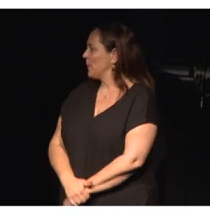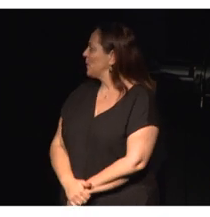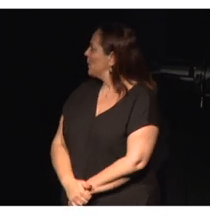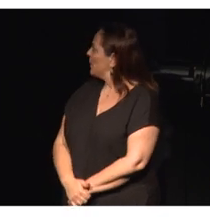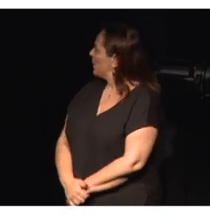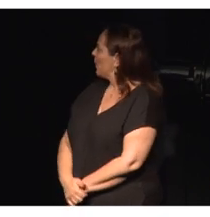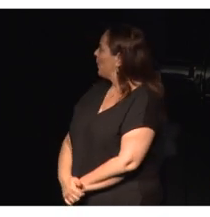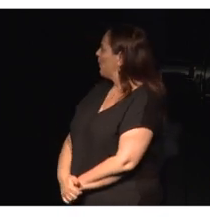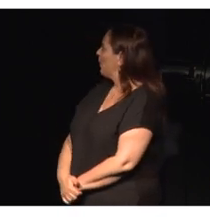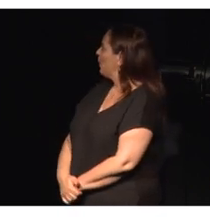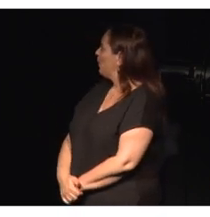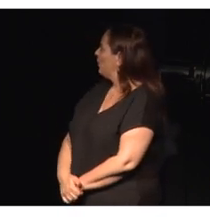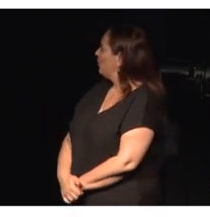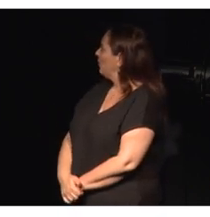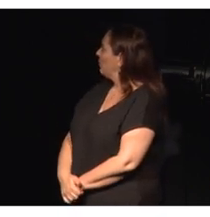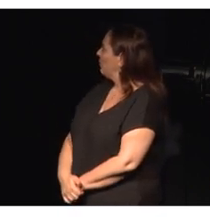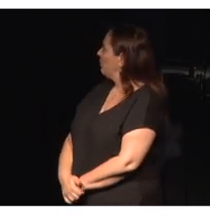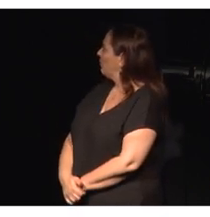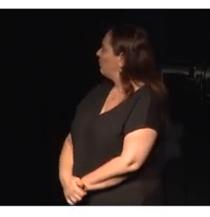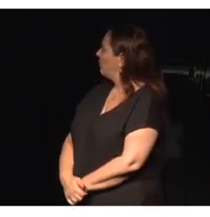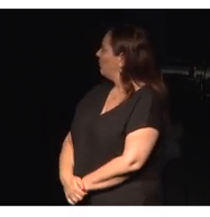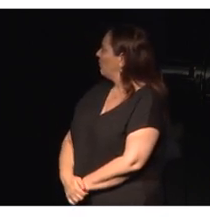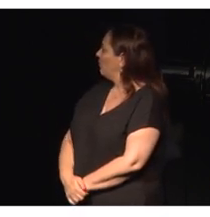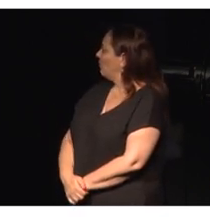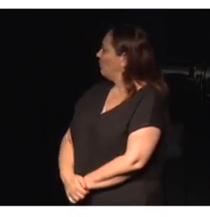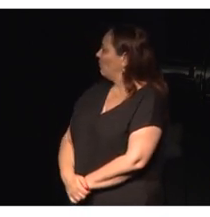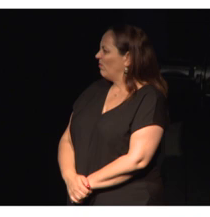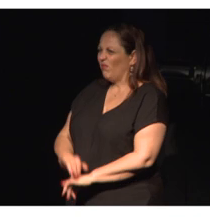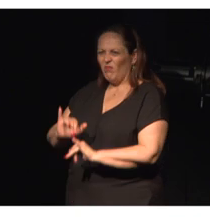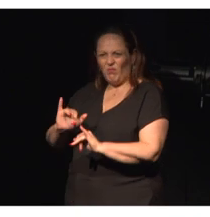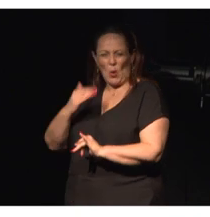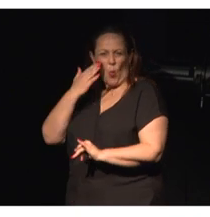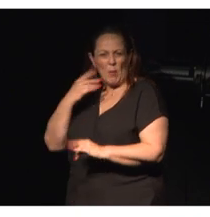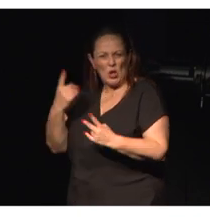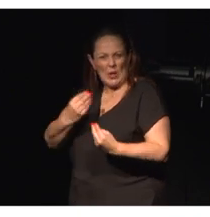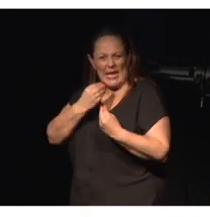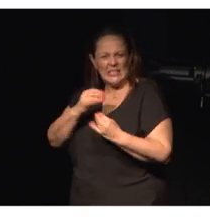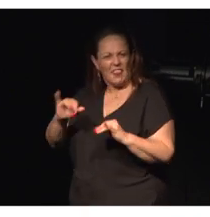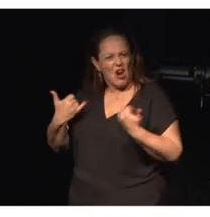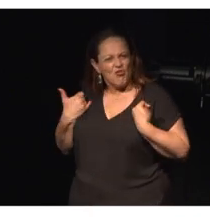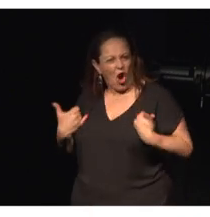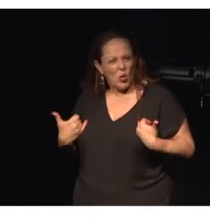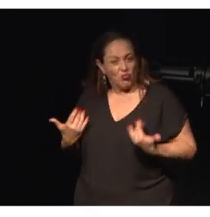Jay says, you're what? Hungry and have tattoos. Isn't it disgusting when women eat? Gross.